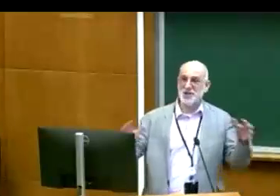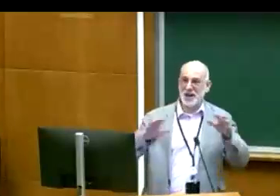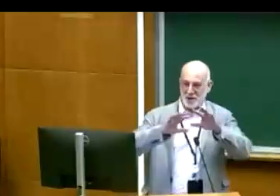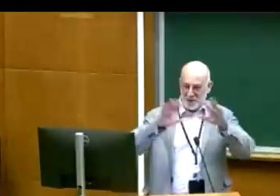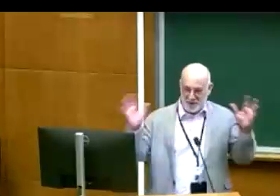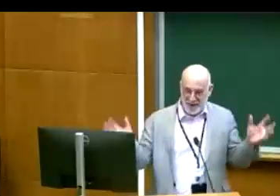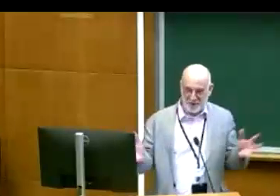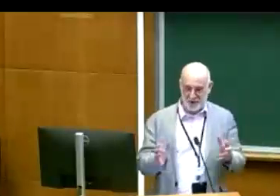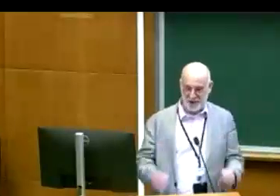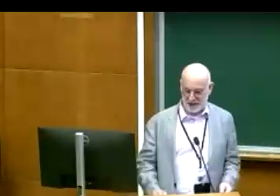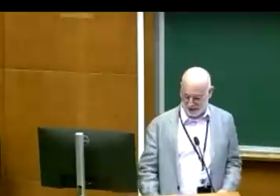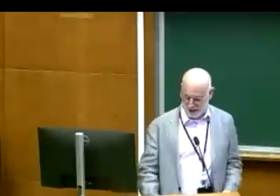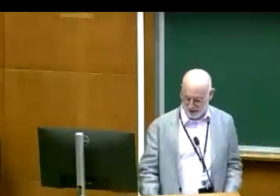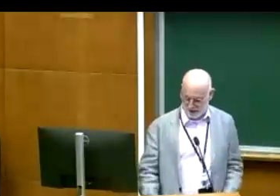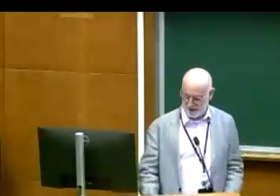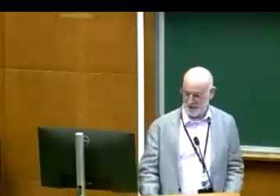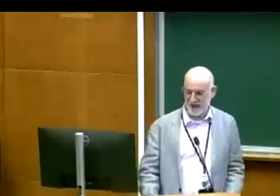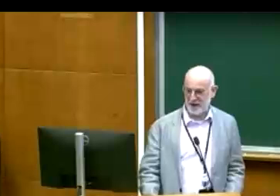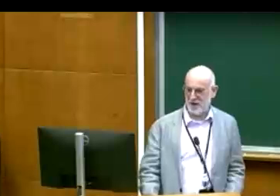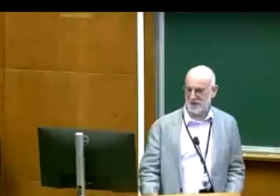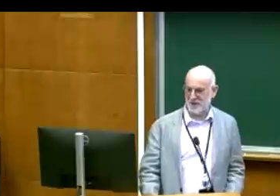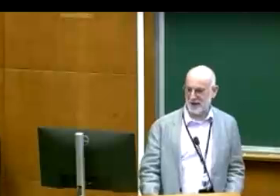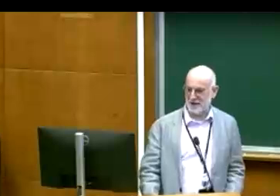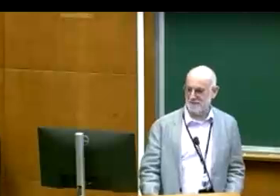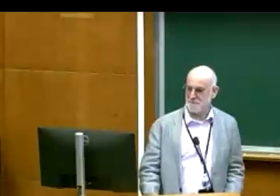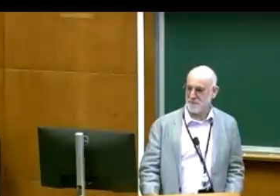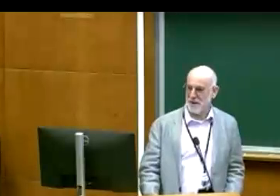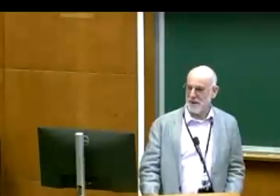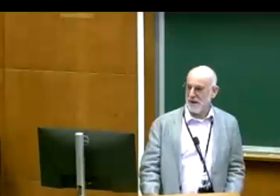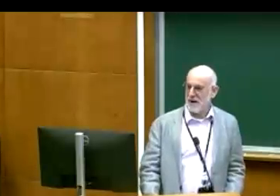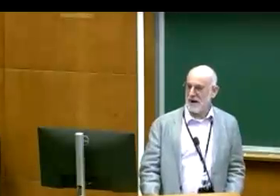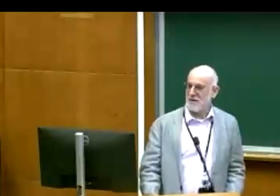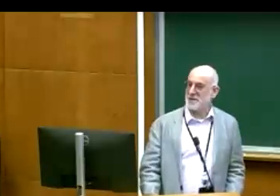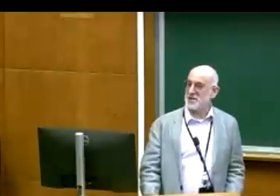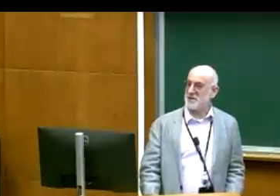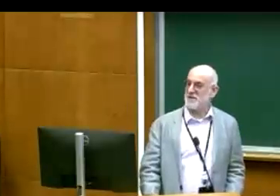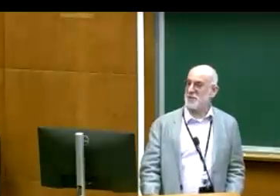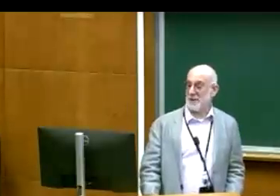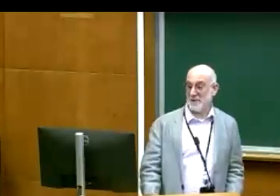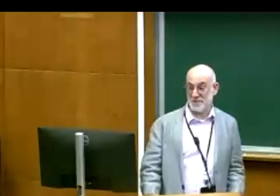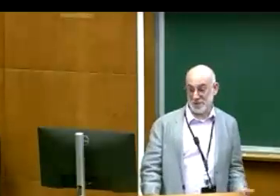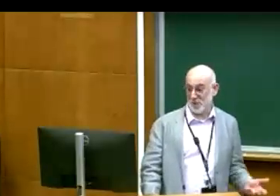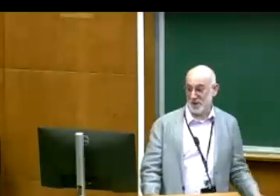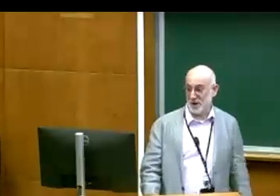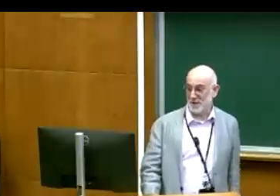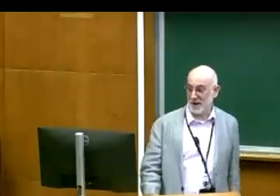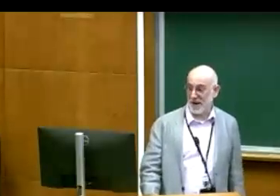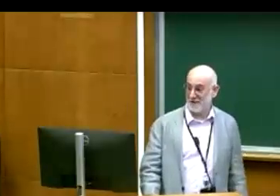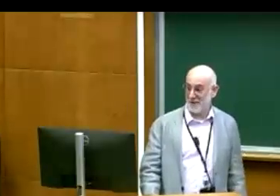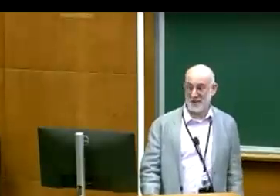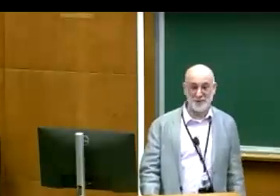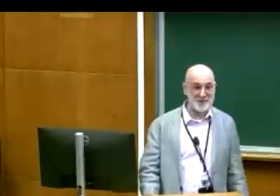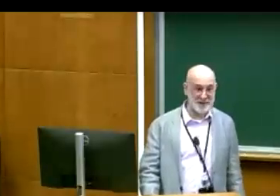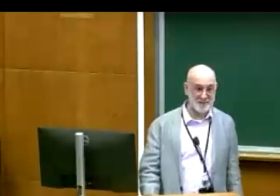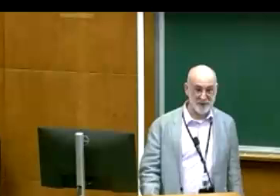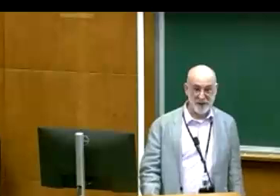in general, if you collapse all the studies together, there's not a large effect. This is a review paper from just 2025